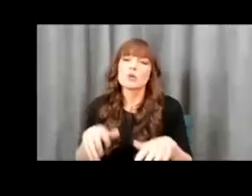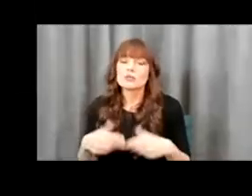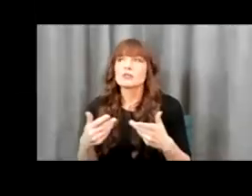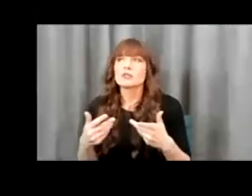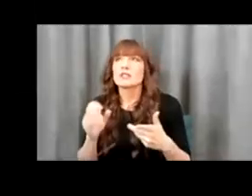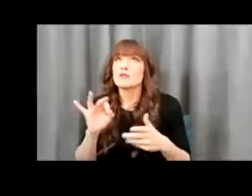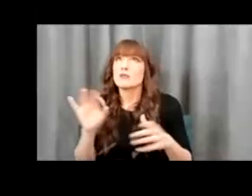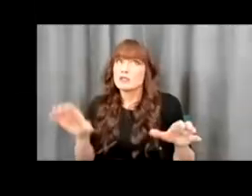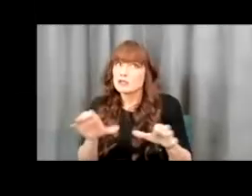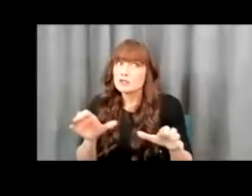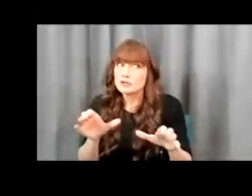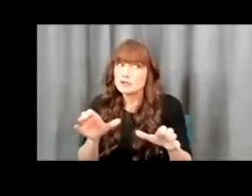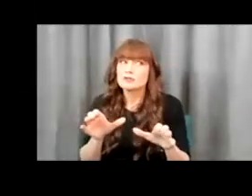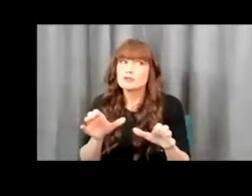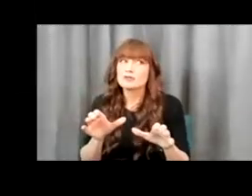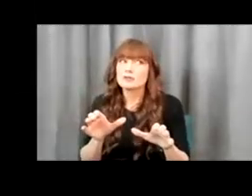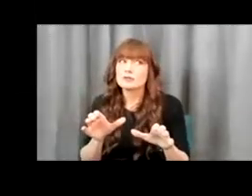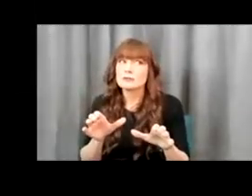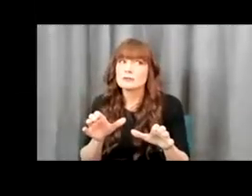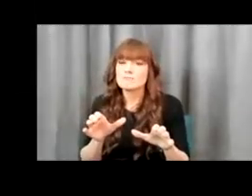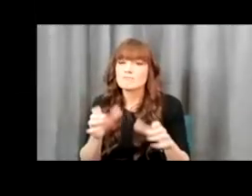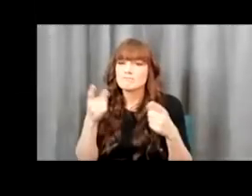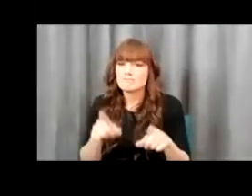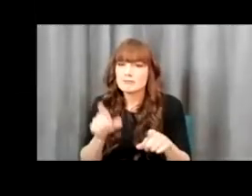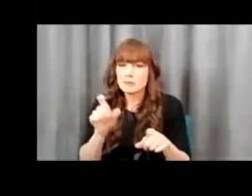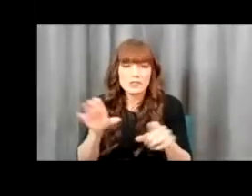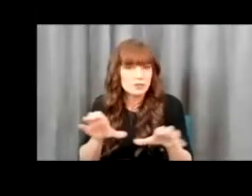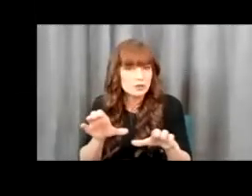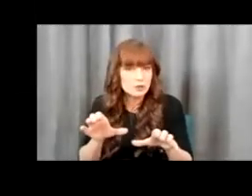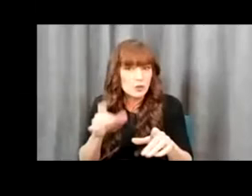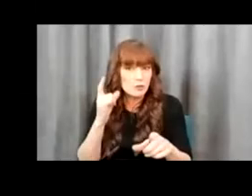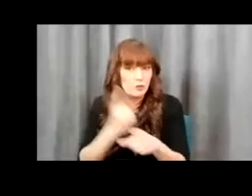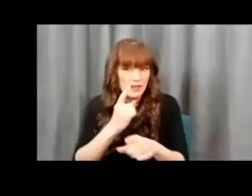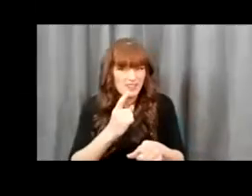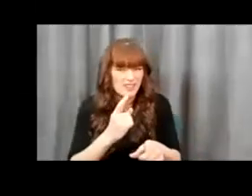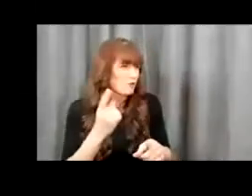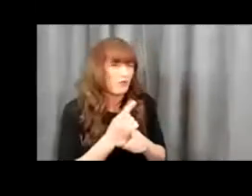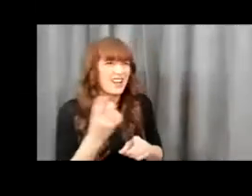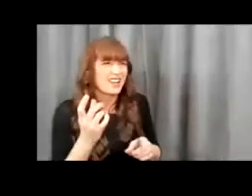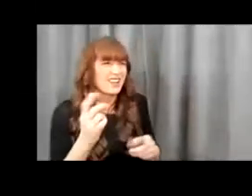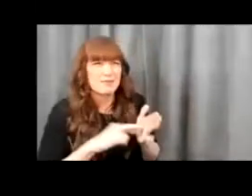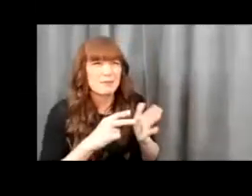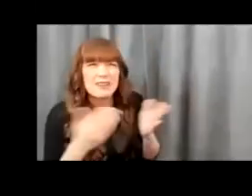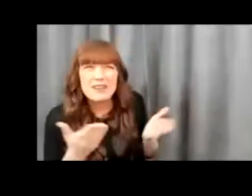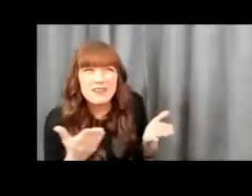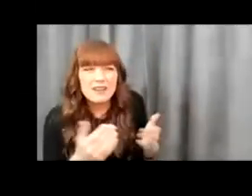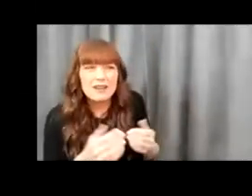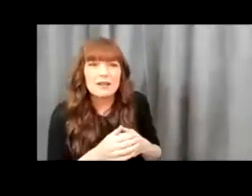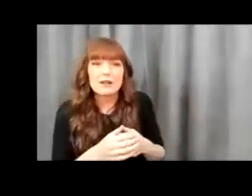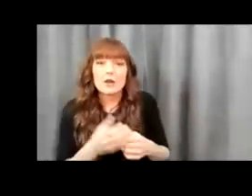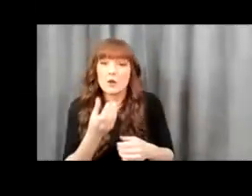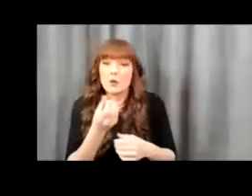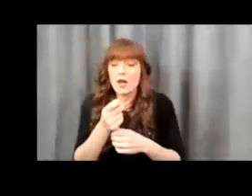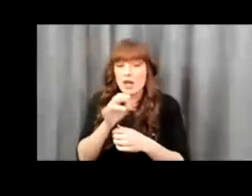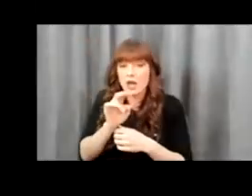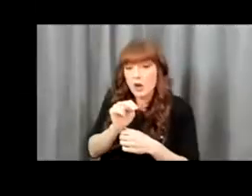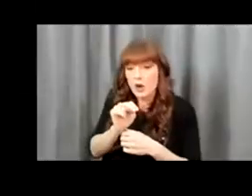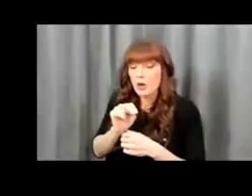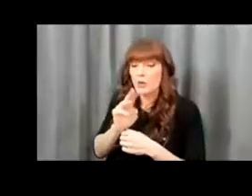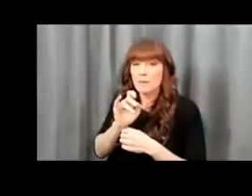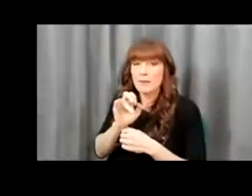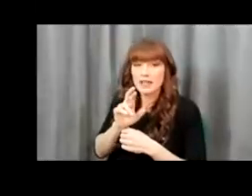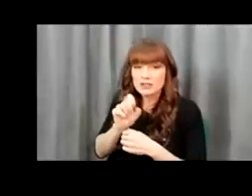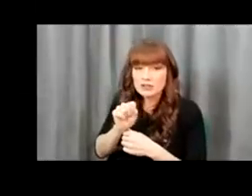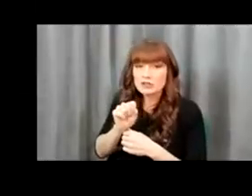So if we're gonna do this, we're gonna have to do it right. Right, like what? Well, I own the masters, Bullet Mob